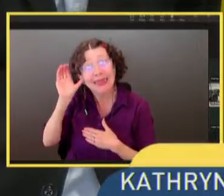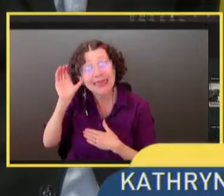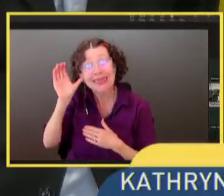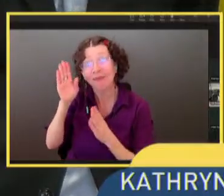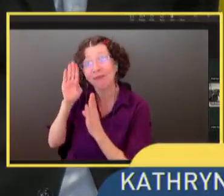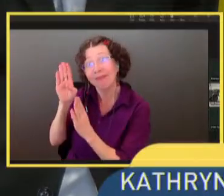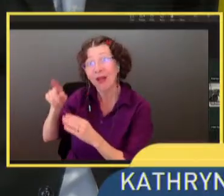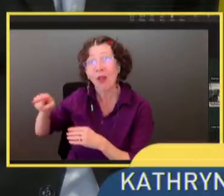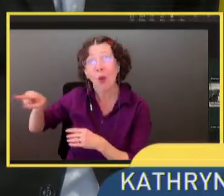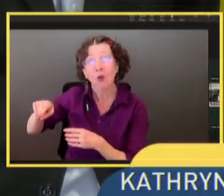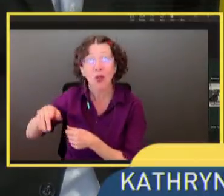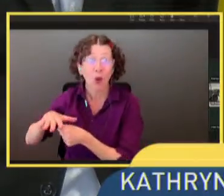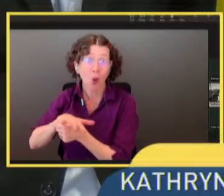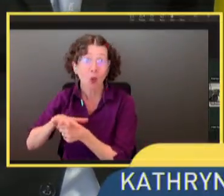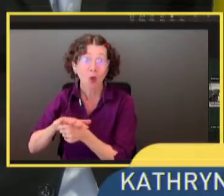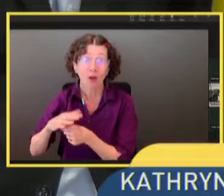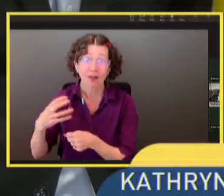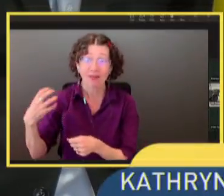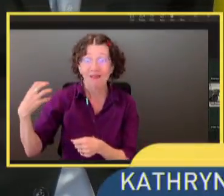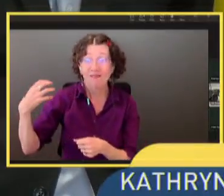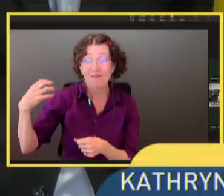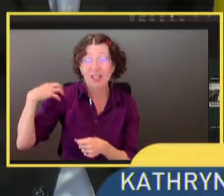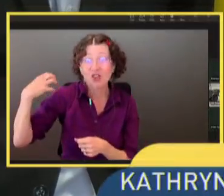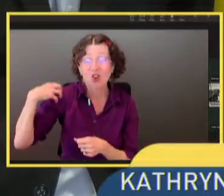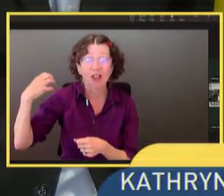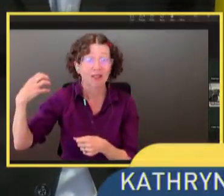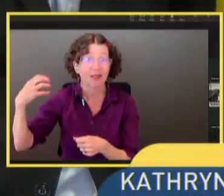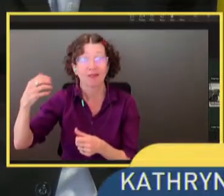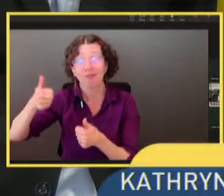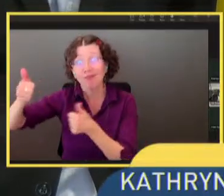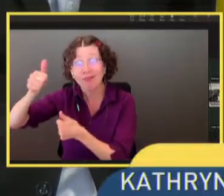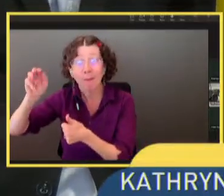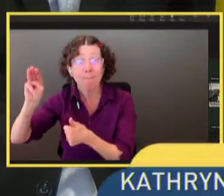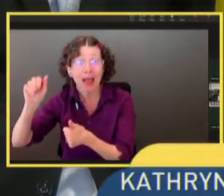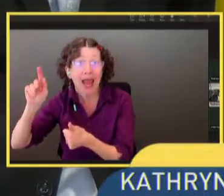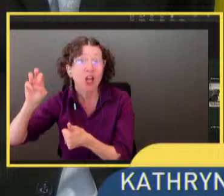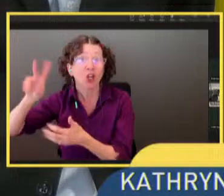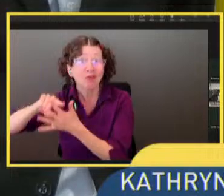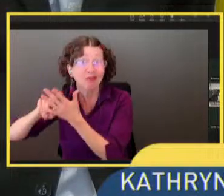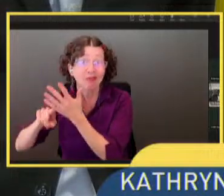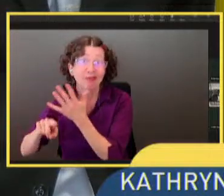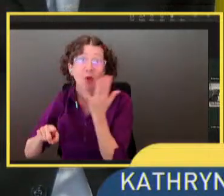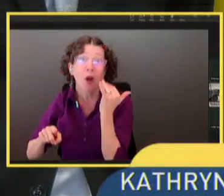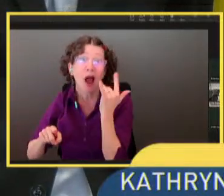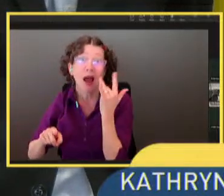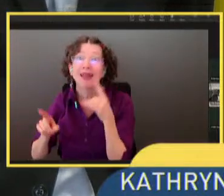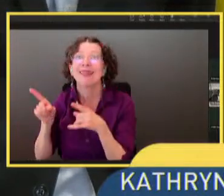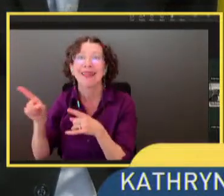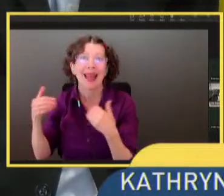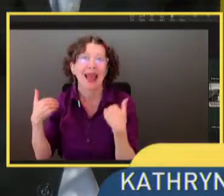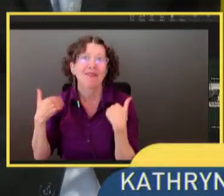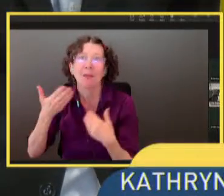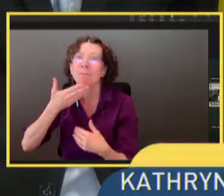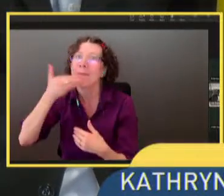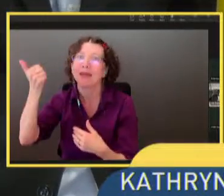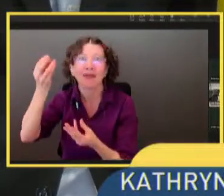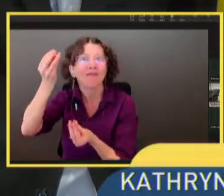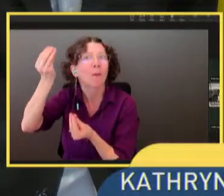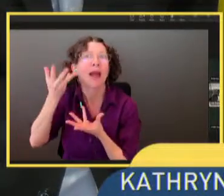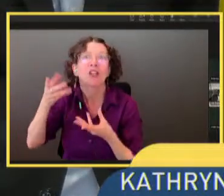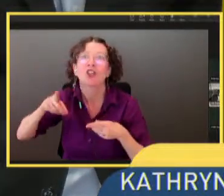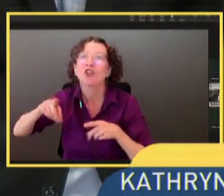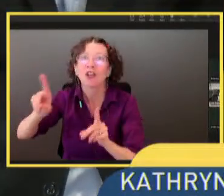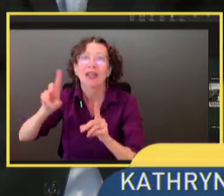flood fighting resources are overwhelmed. So bottom line, we all need to stay vigilant, and please listen to your